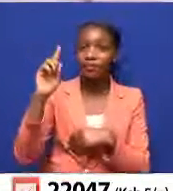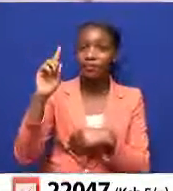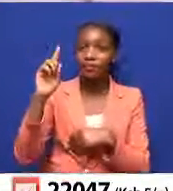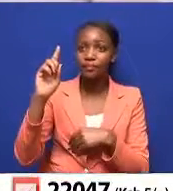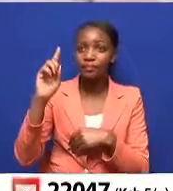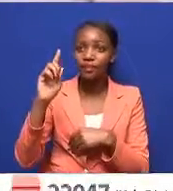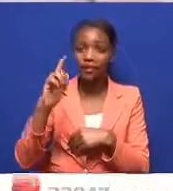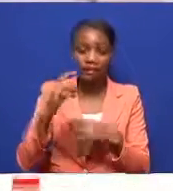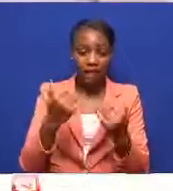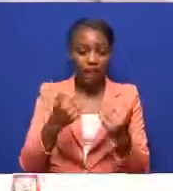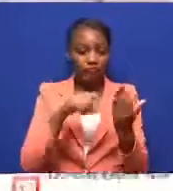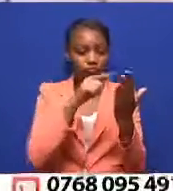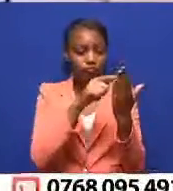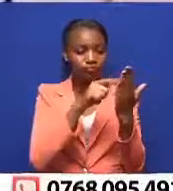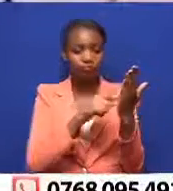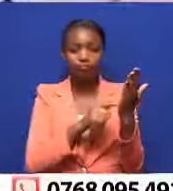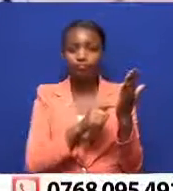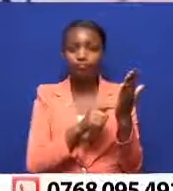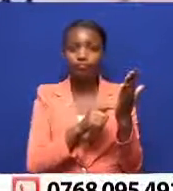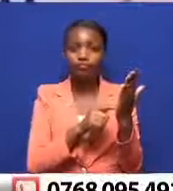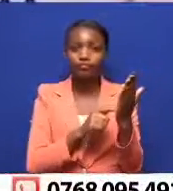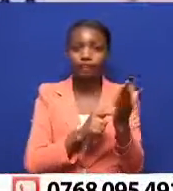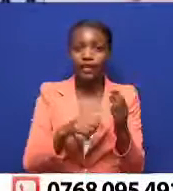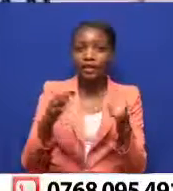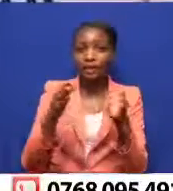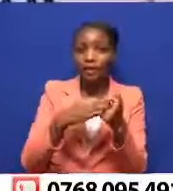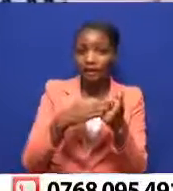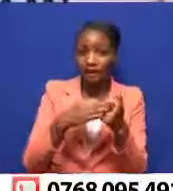is as follows. Kibra,